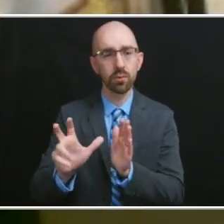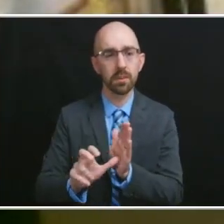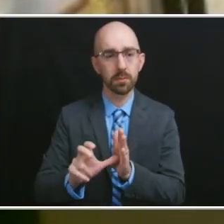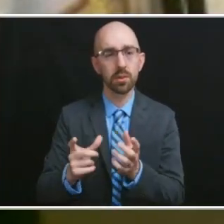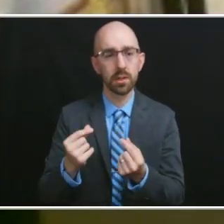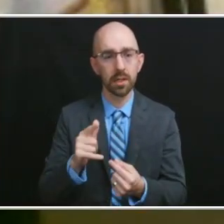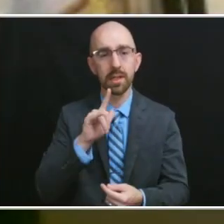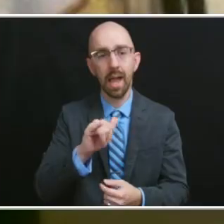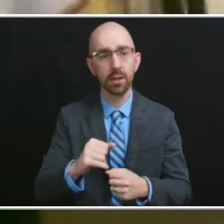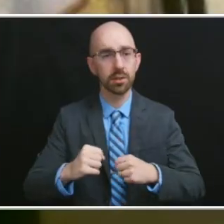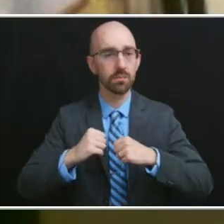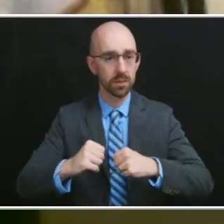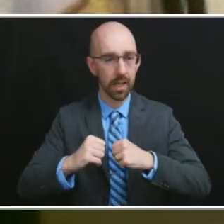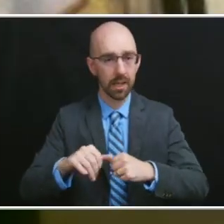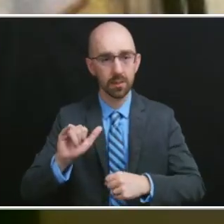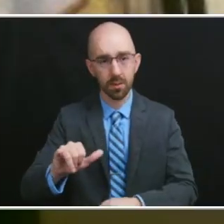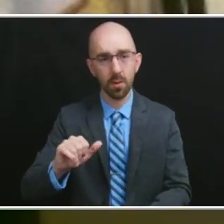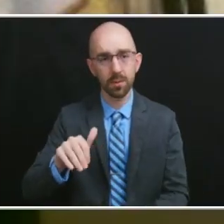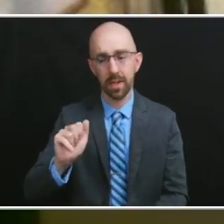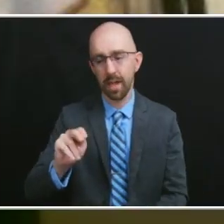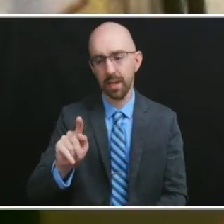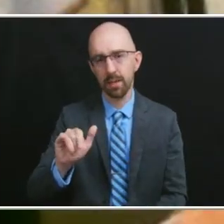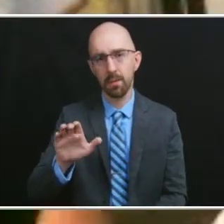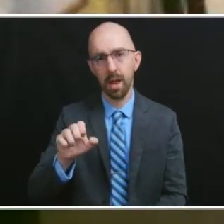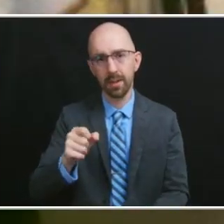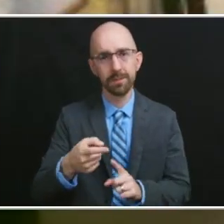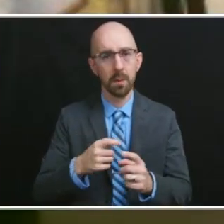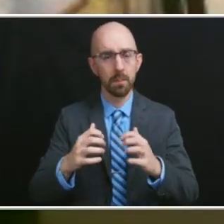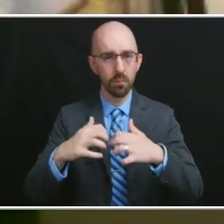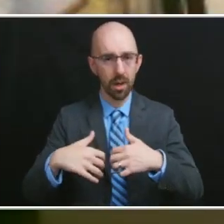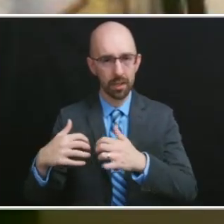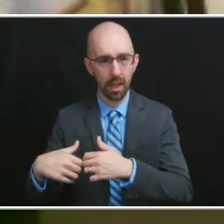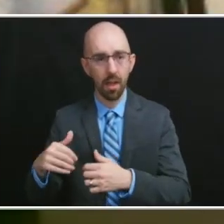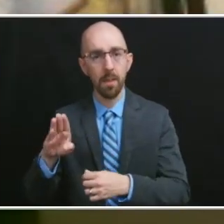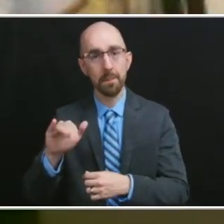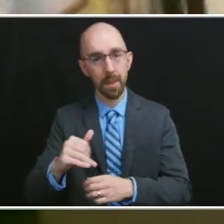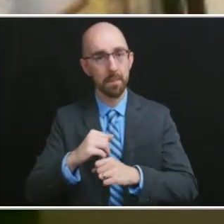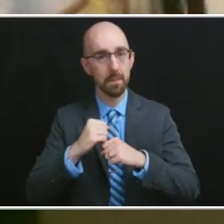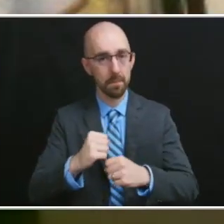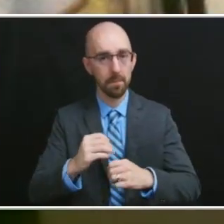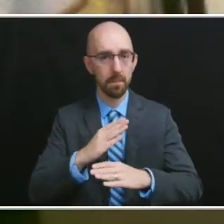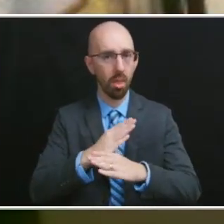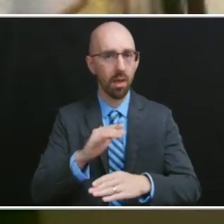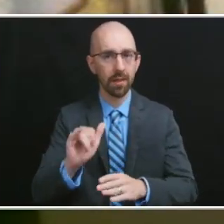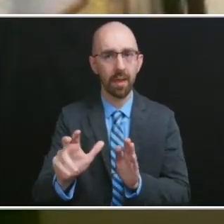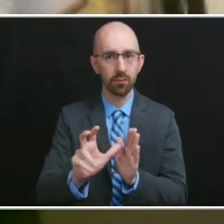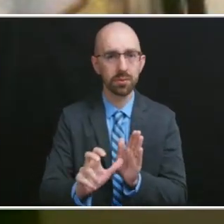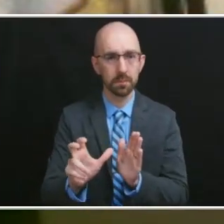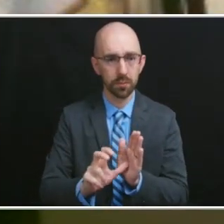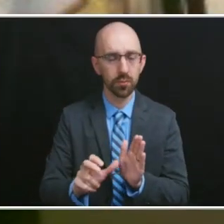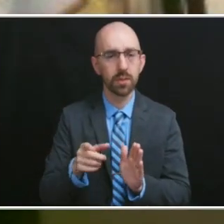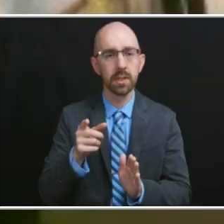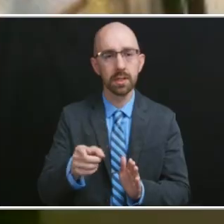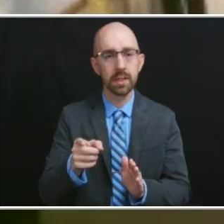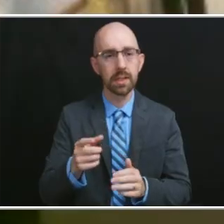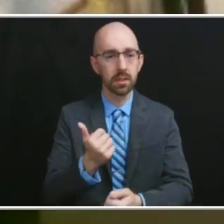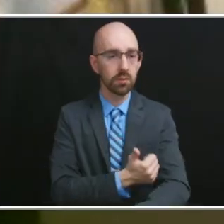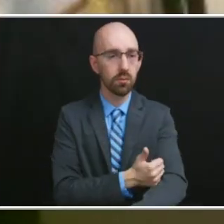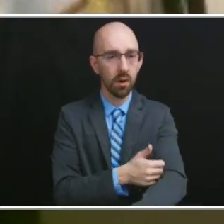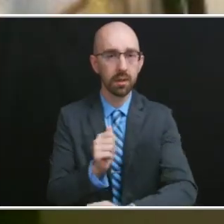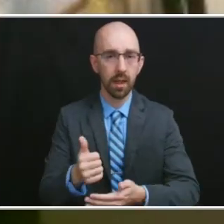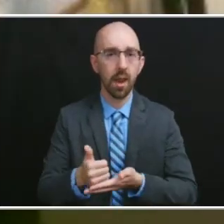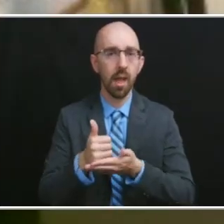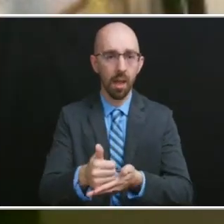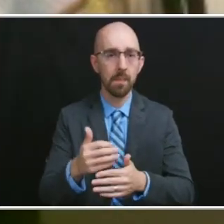actually protect those pathogenic antibodies from breakdown. And by blocking this receptor, these drugs can help the